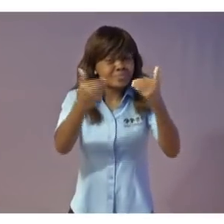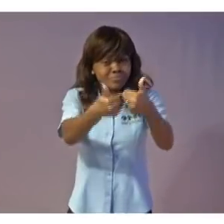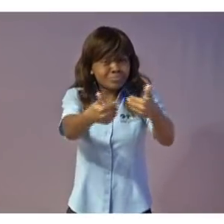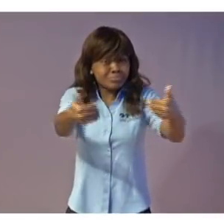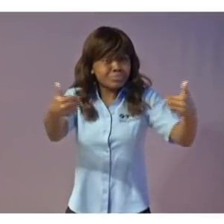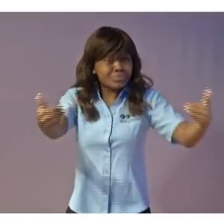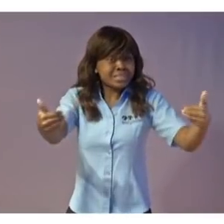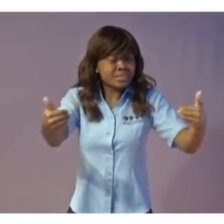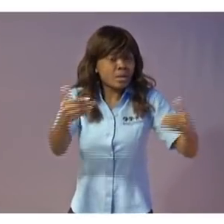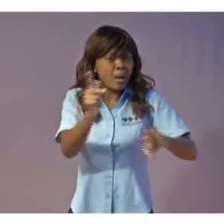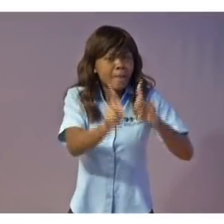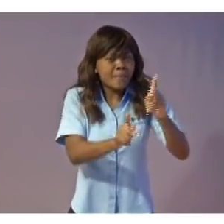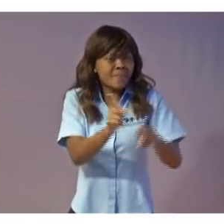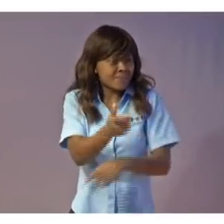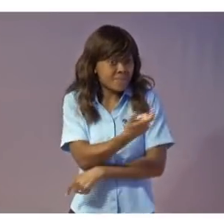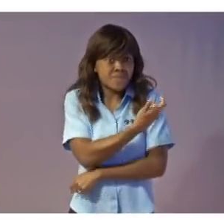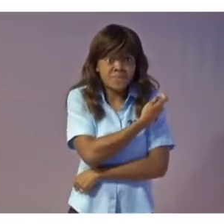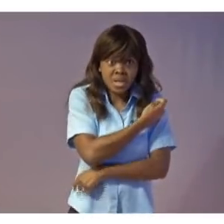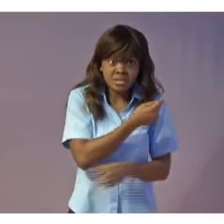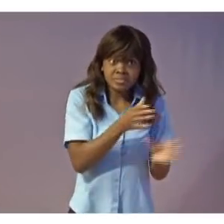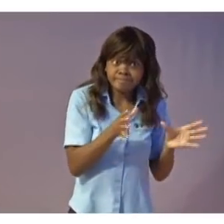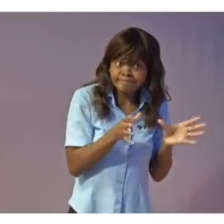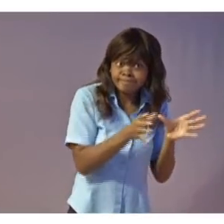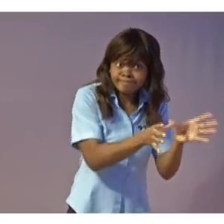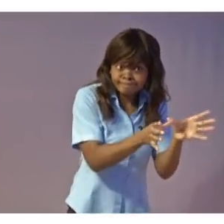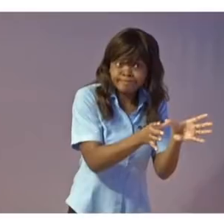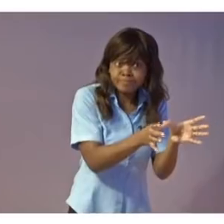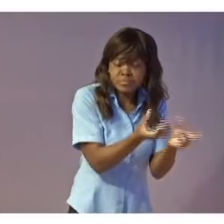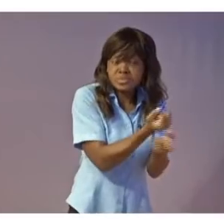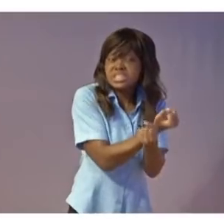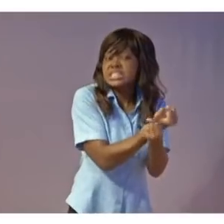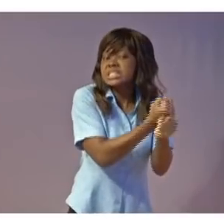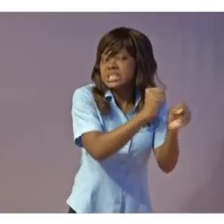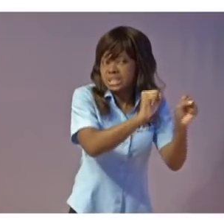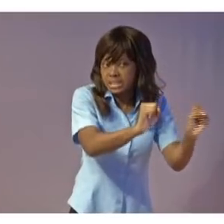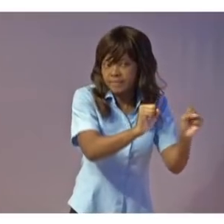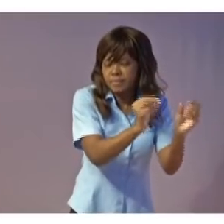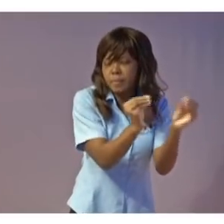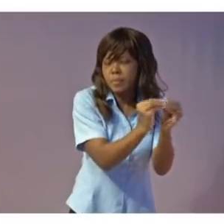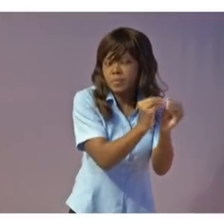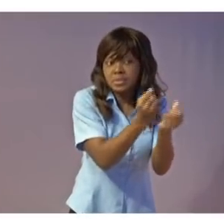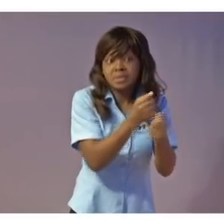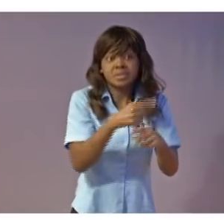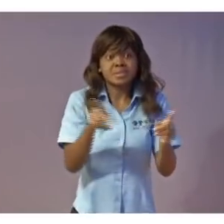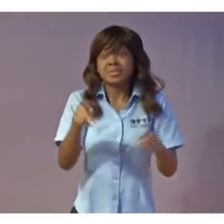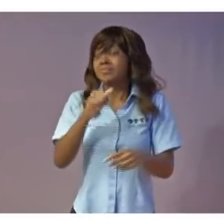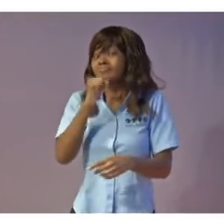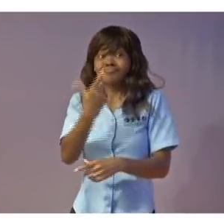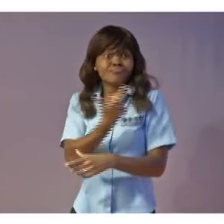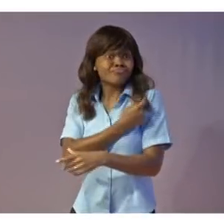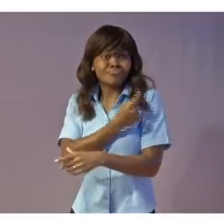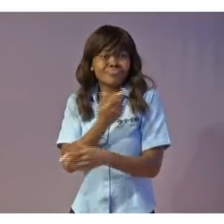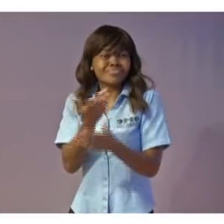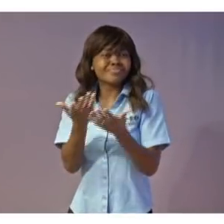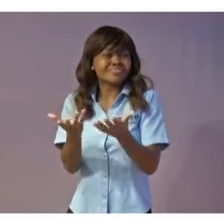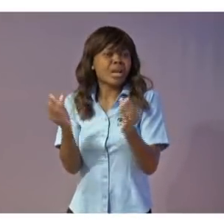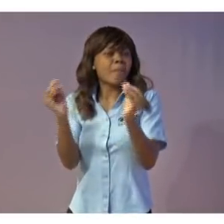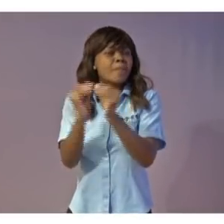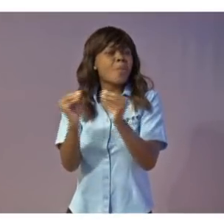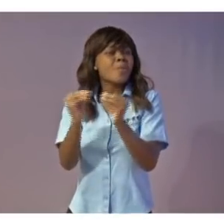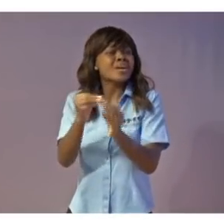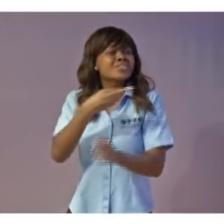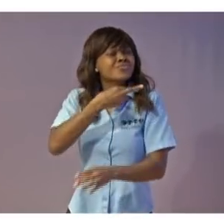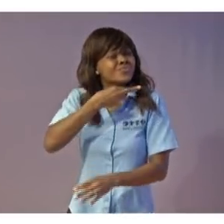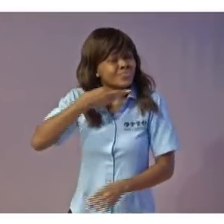Lastly, we'll now be reporting in a much more easier manner the total deaths to date, which